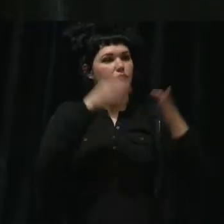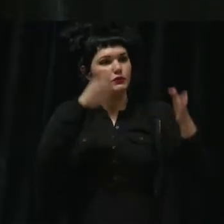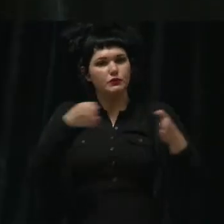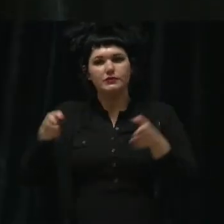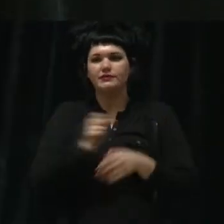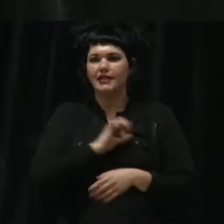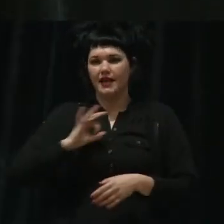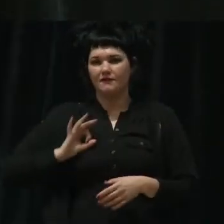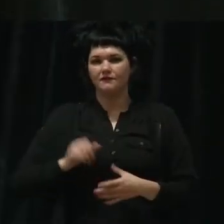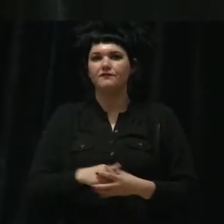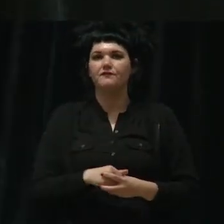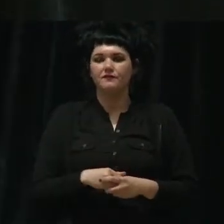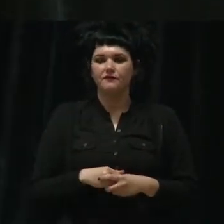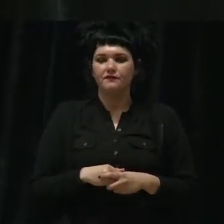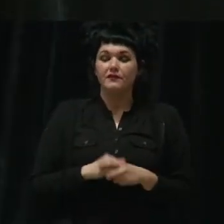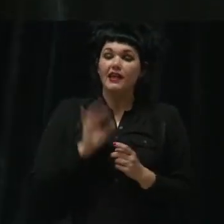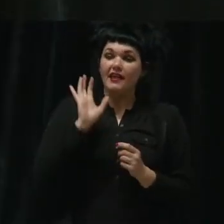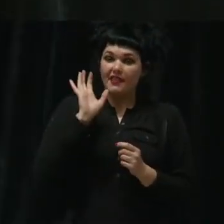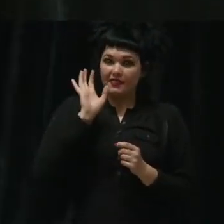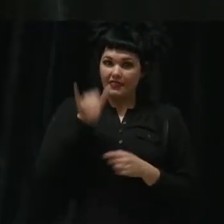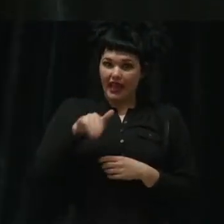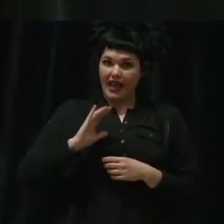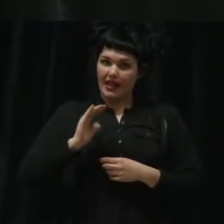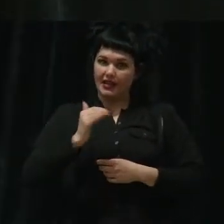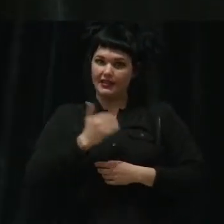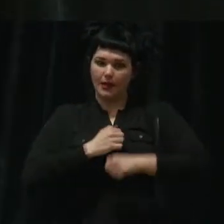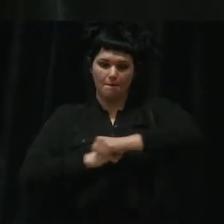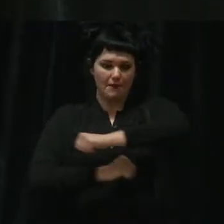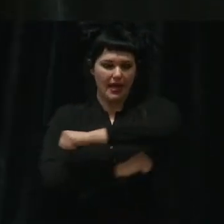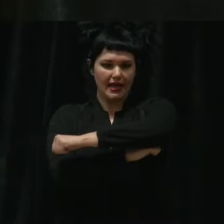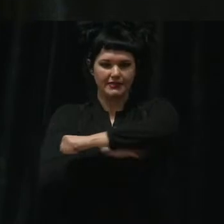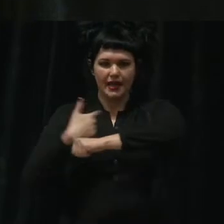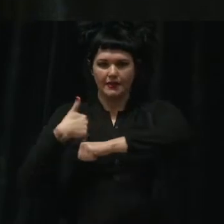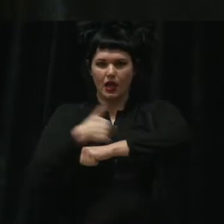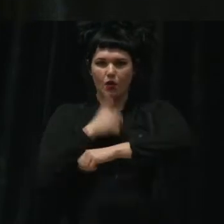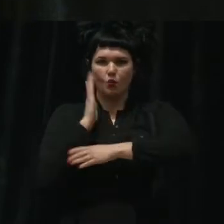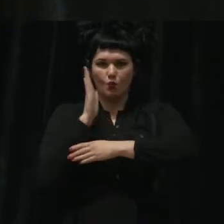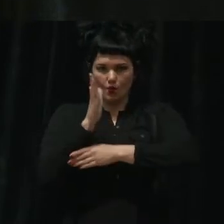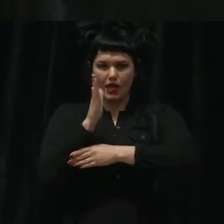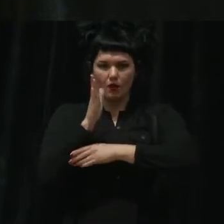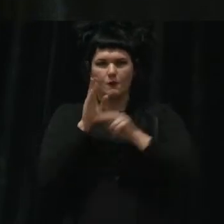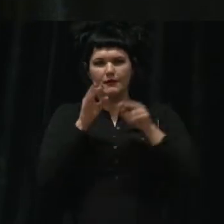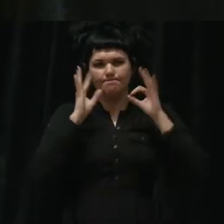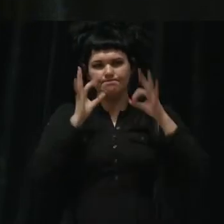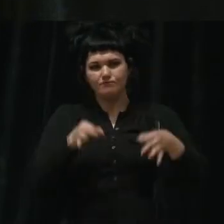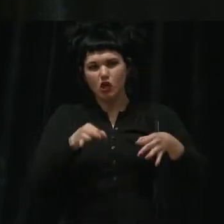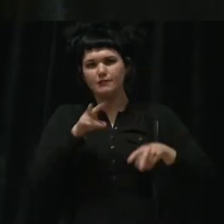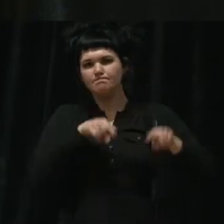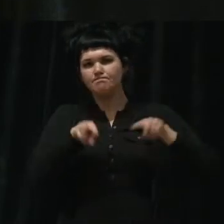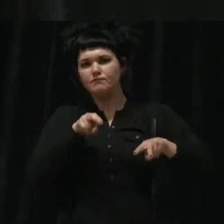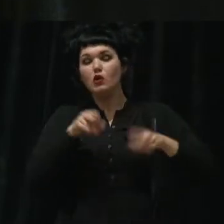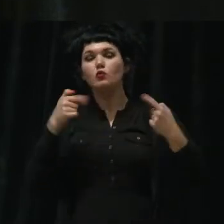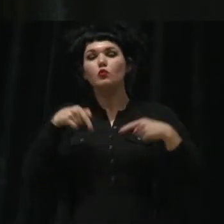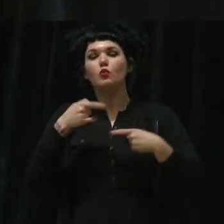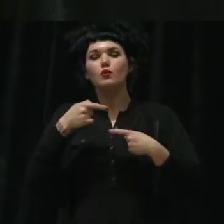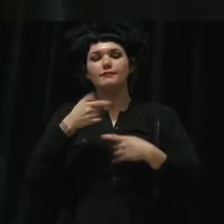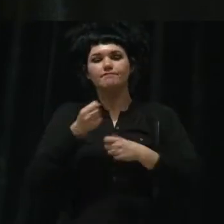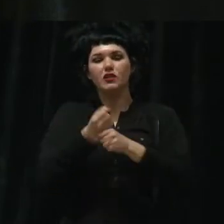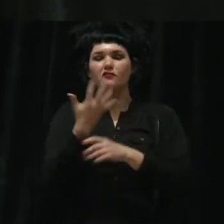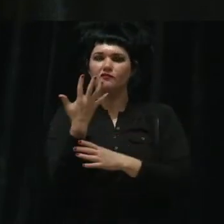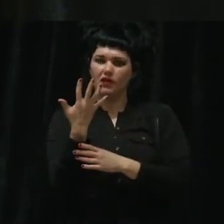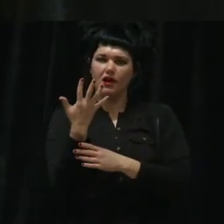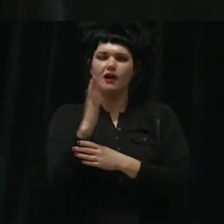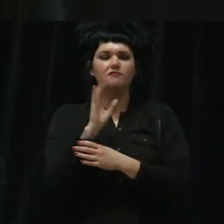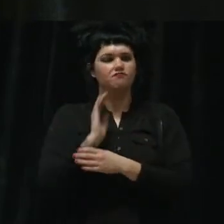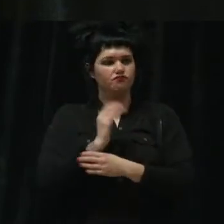staff. And that is our baseline for which we will judge in year five part of the progress that we've made to